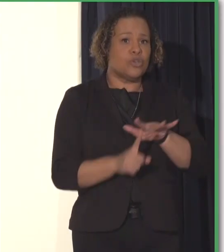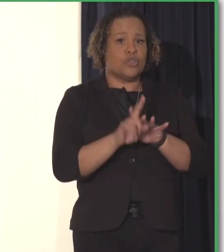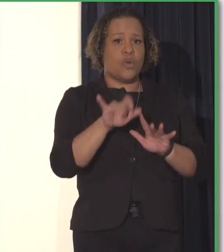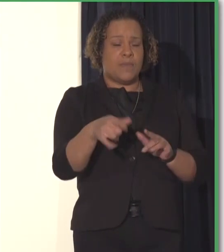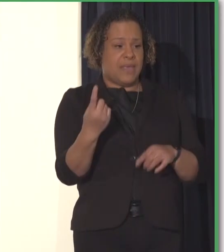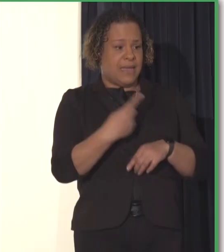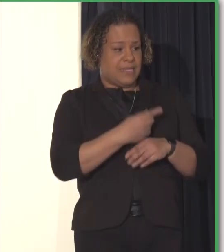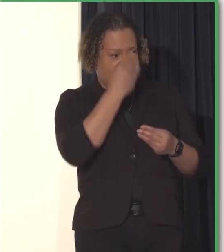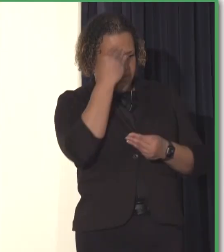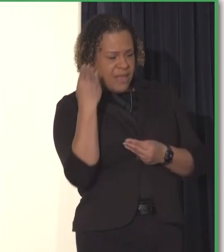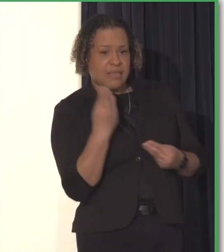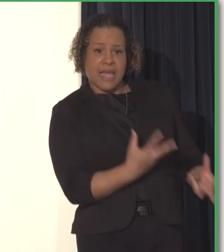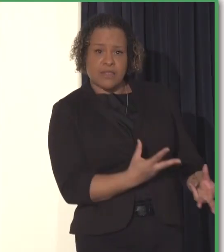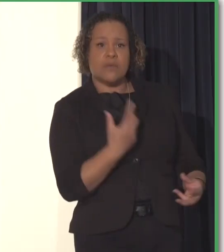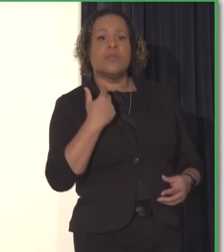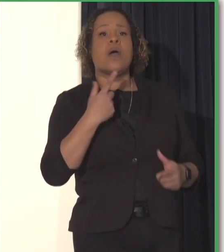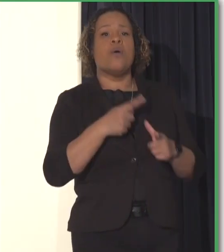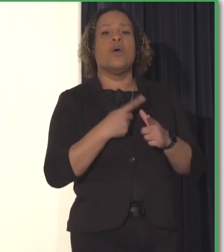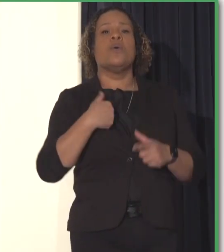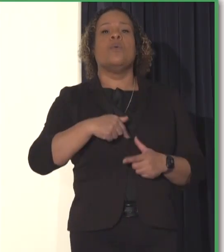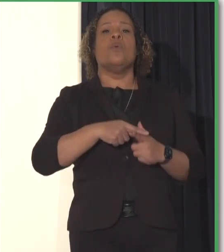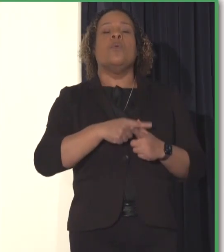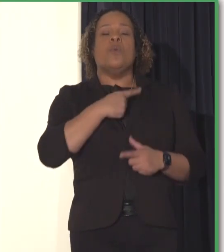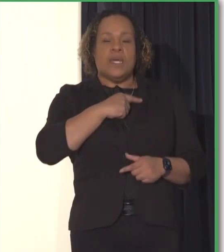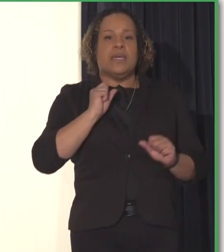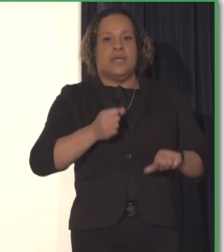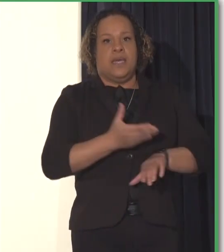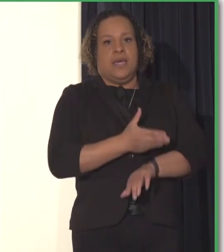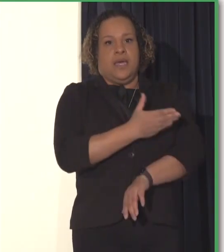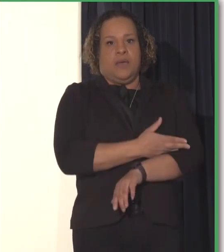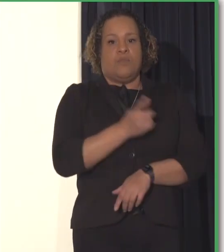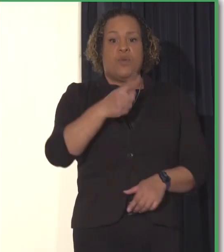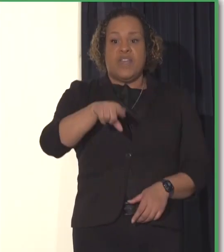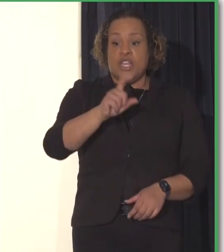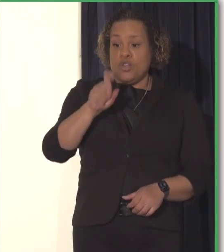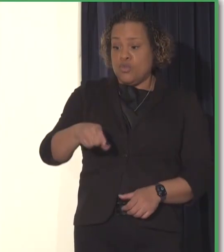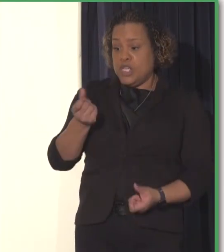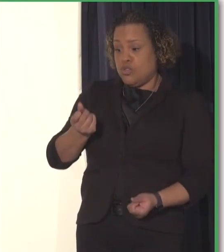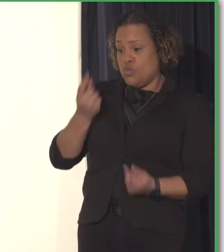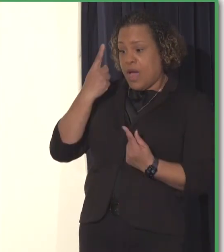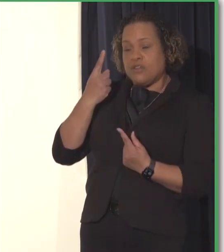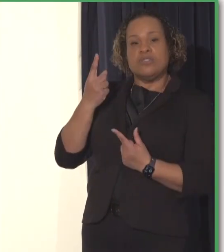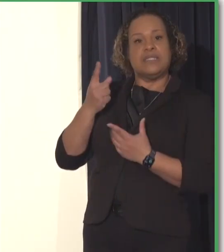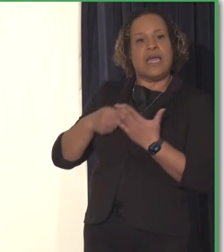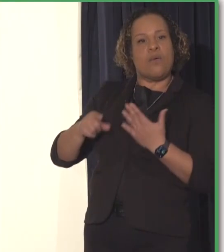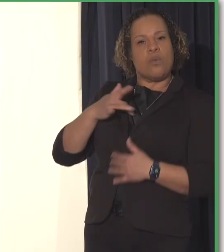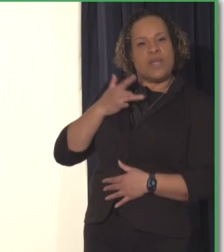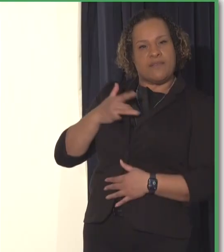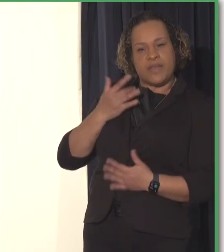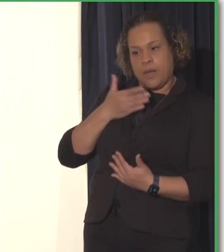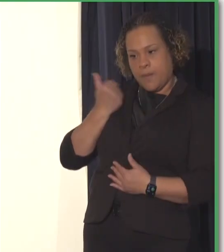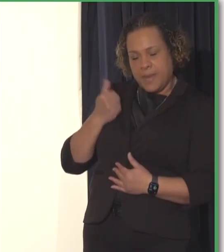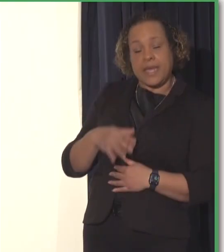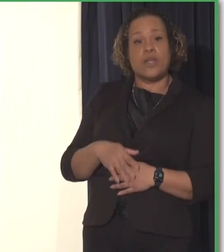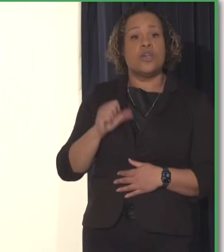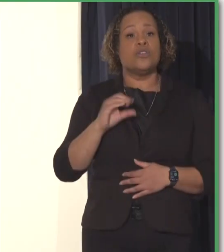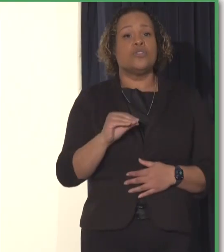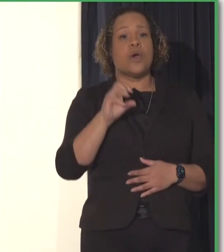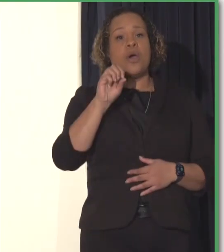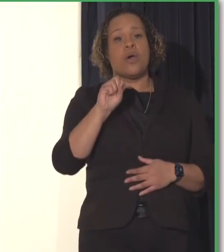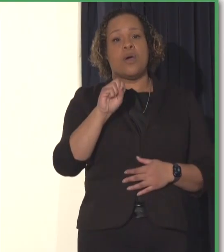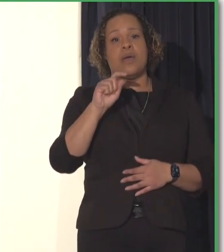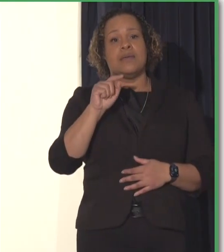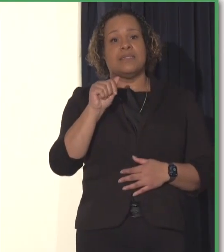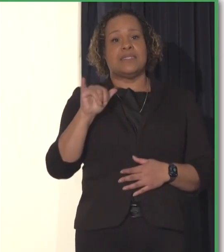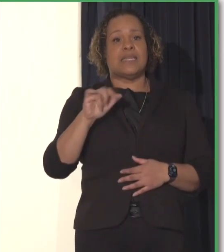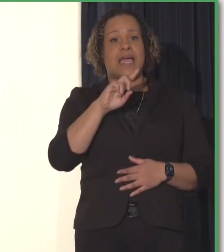from you so we can get better, and you need to hear from us so you can understand us better. So it's going to take place at Say Detroit. The